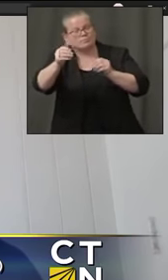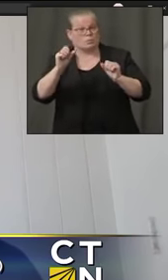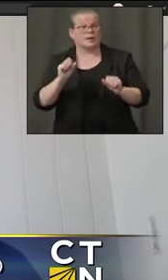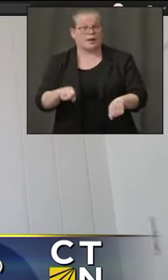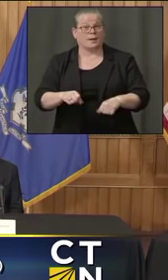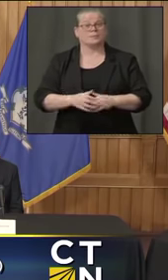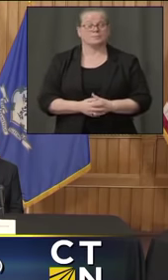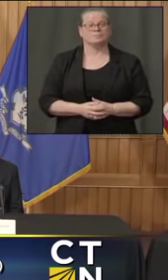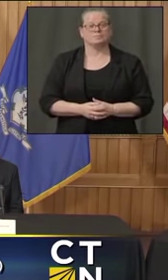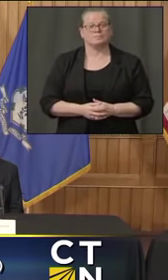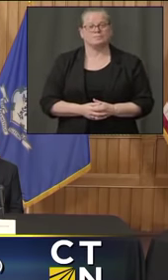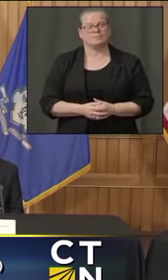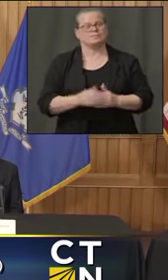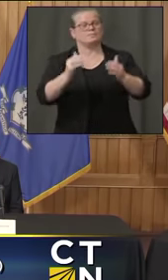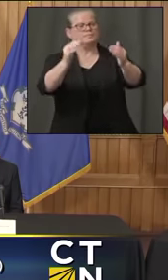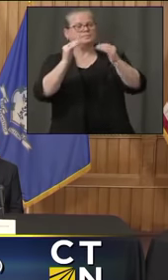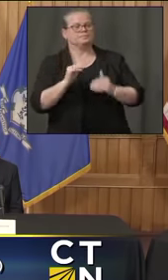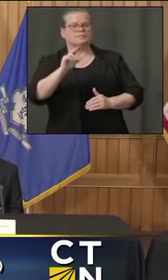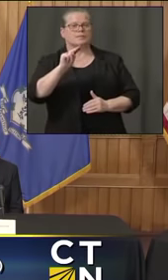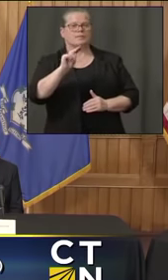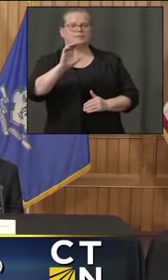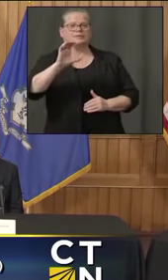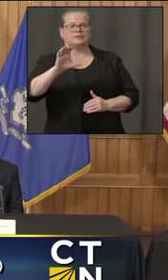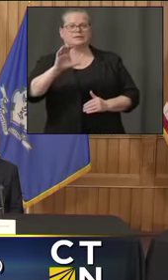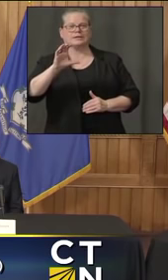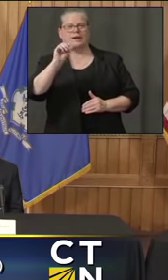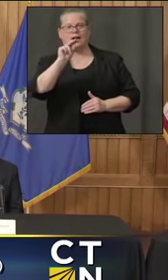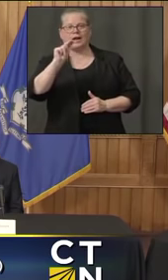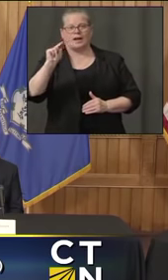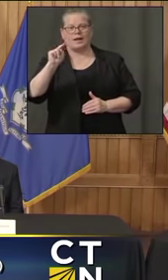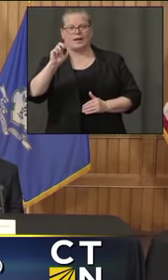Okay. NBC Connecticut.